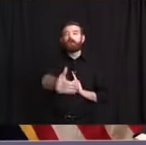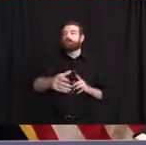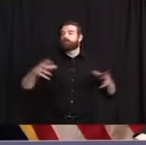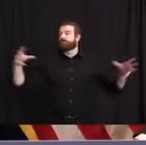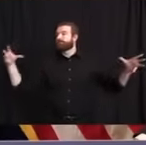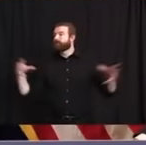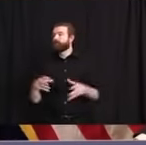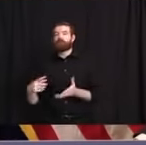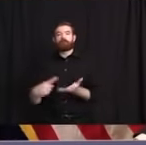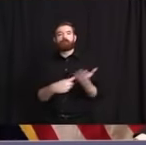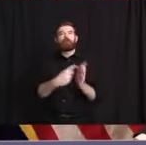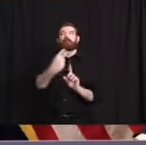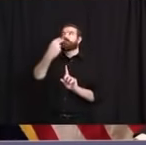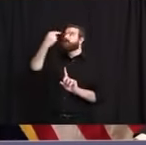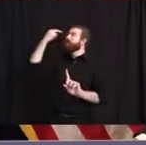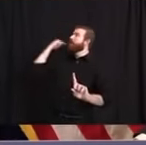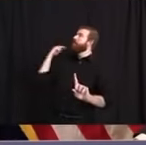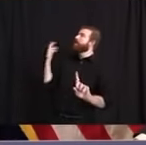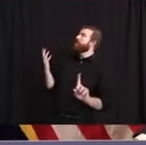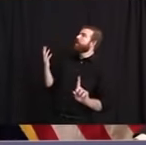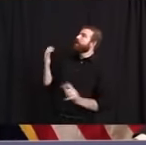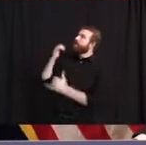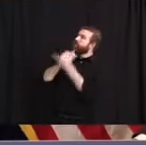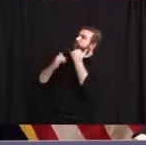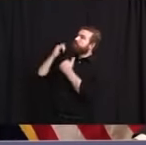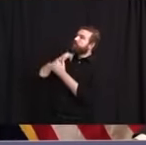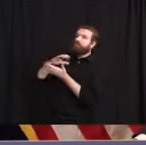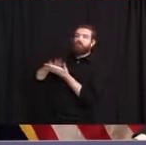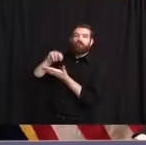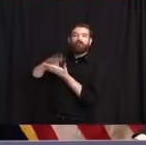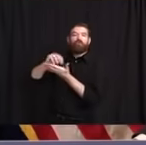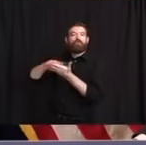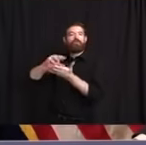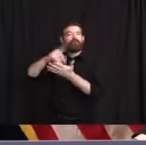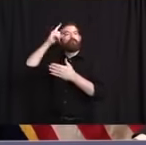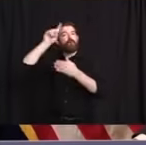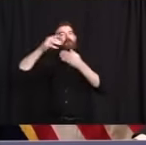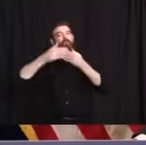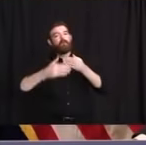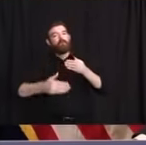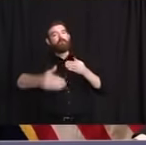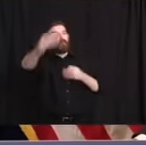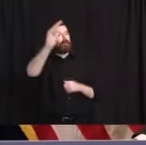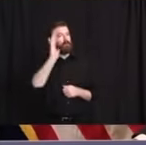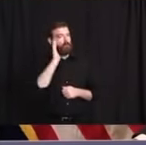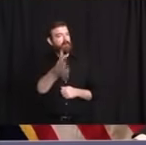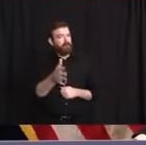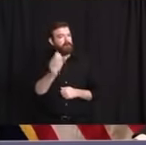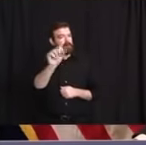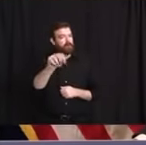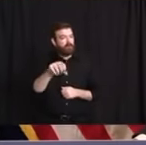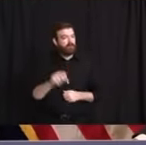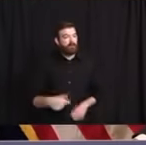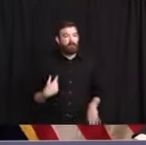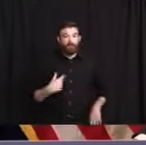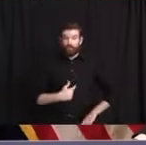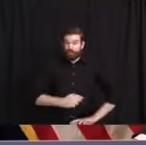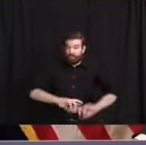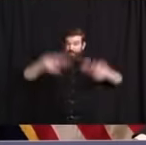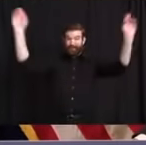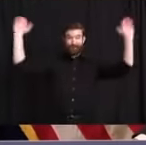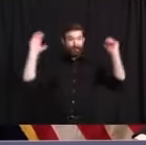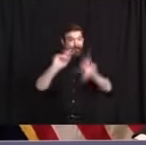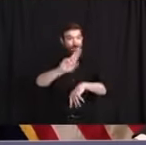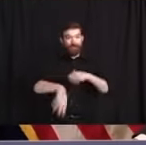do it as a state. But let's remember the fact that we're still in the fight. This is like 1943, trying